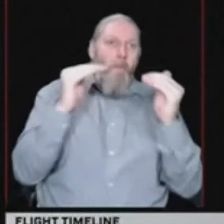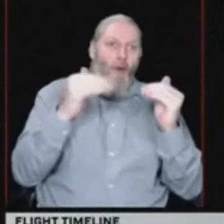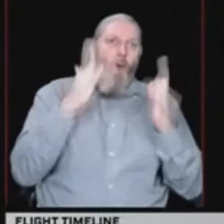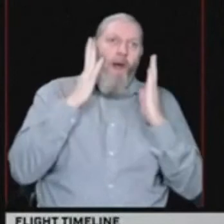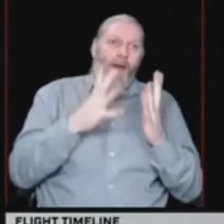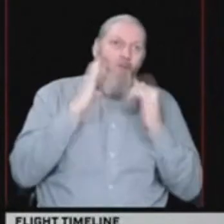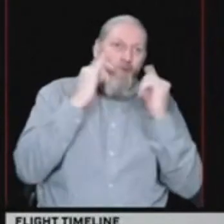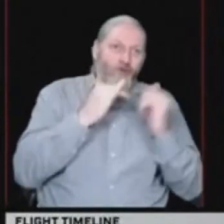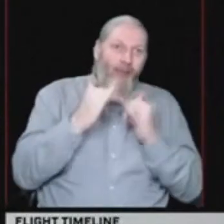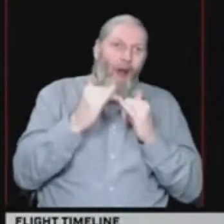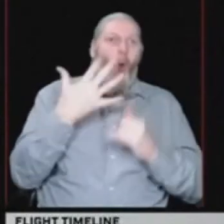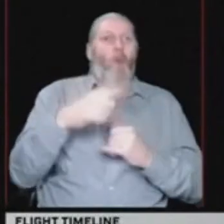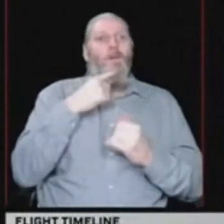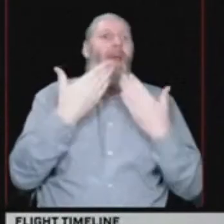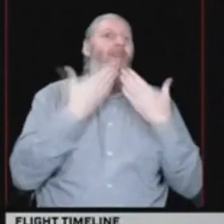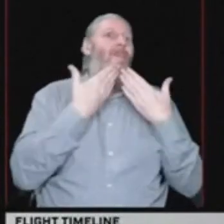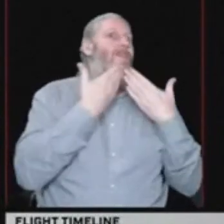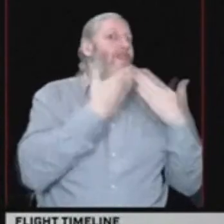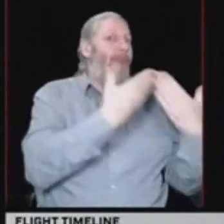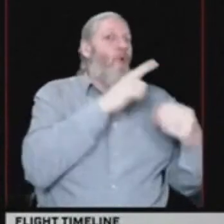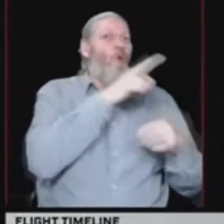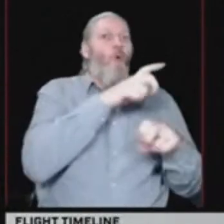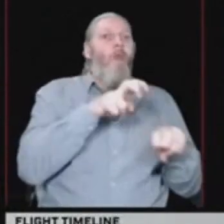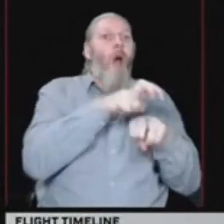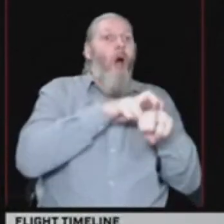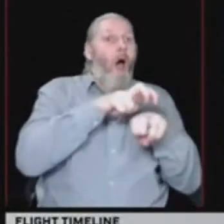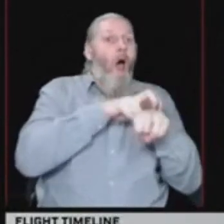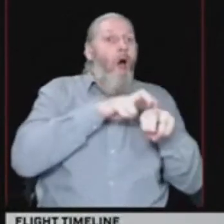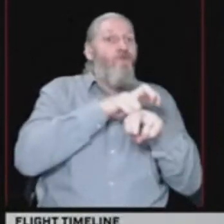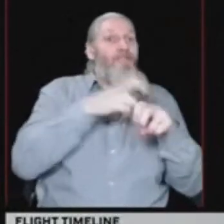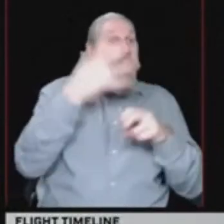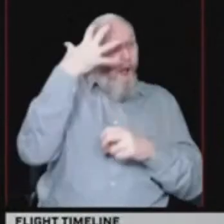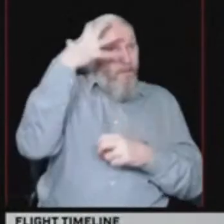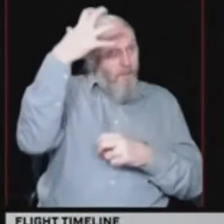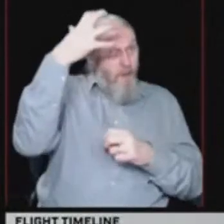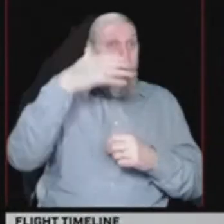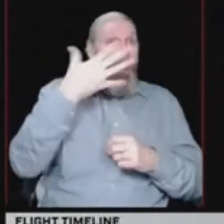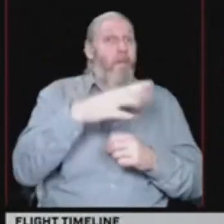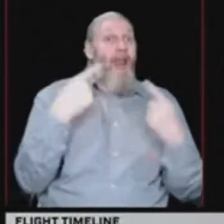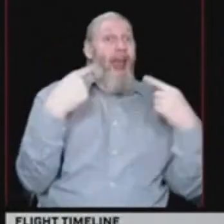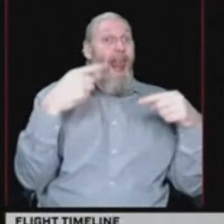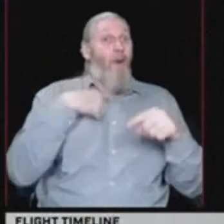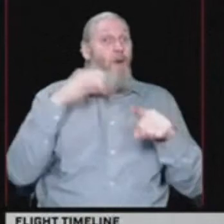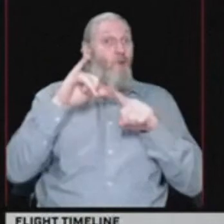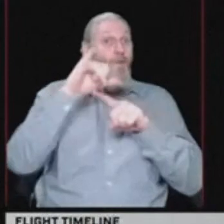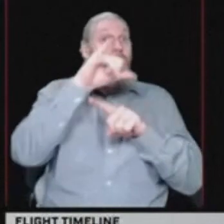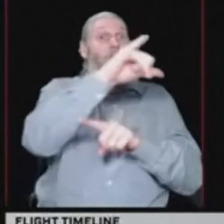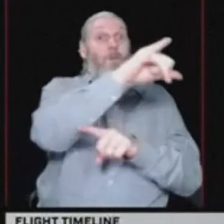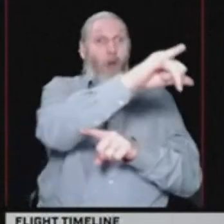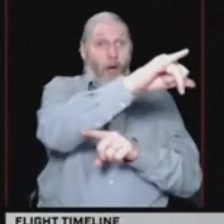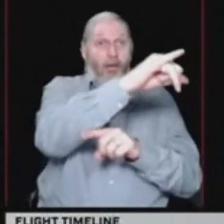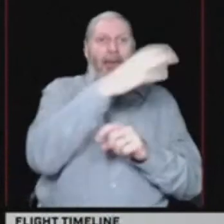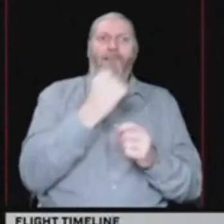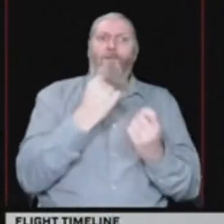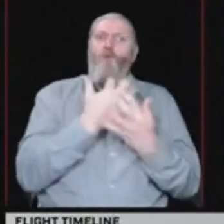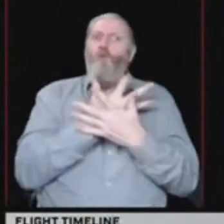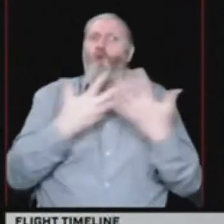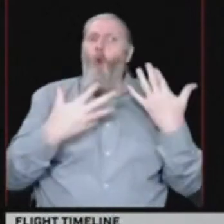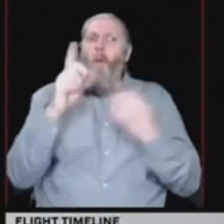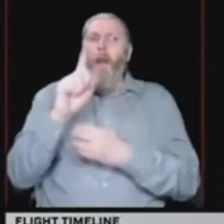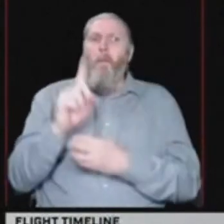counterpart, who I spoke to and helped clear the airspace, to the Portuguese, and many others who've been involved in this evening. But look, I think this